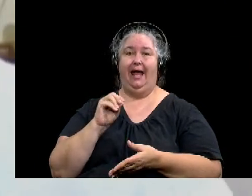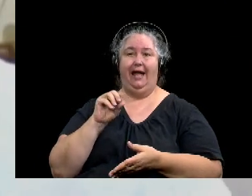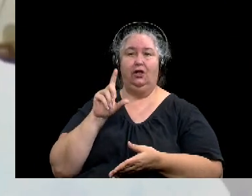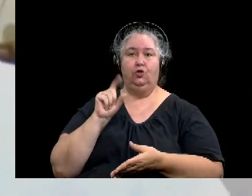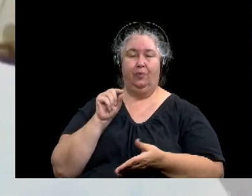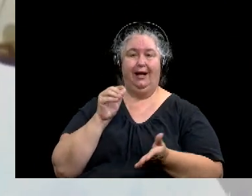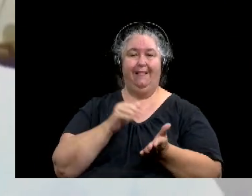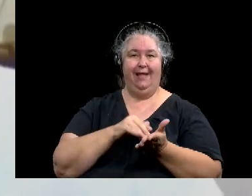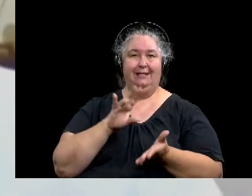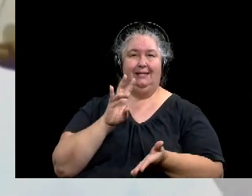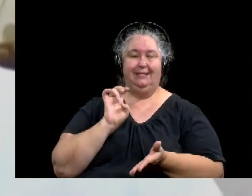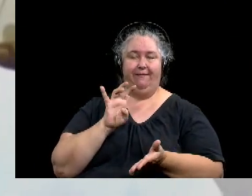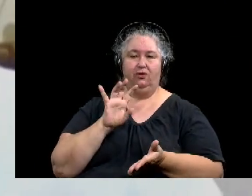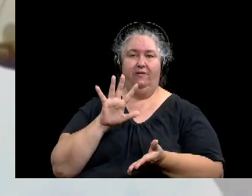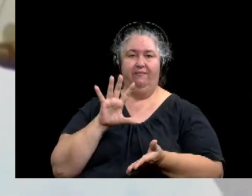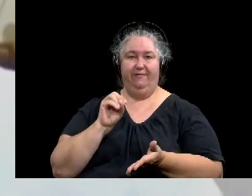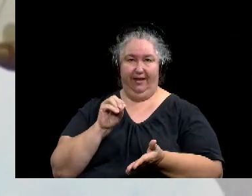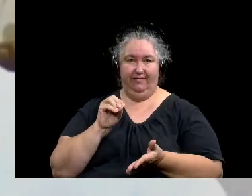20,750 fatalities.